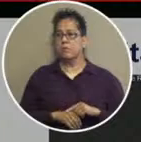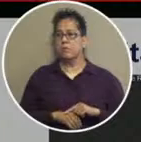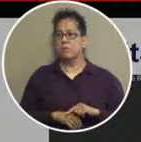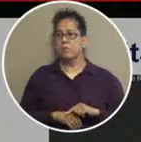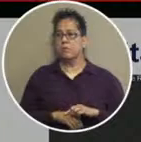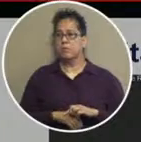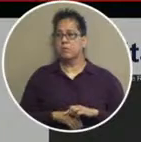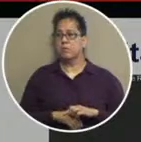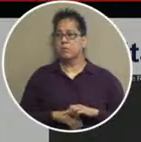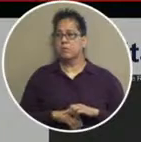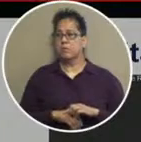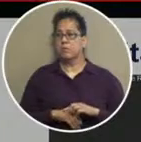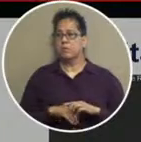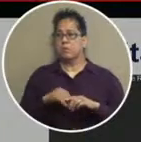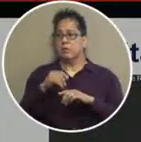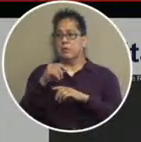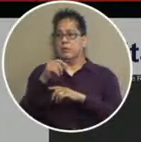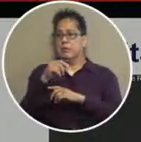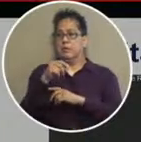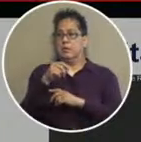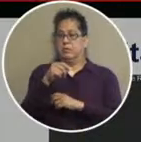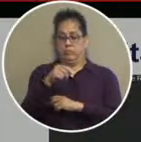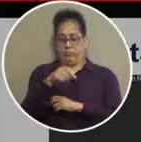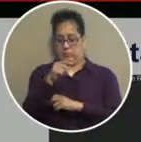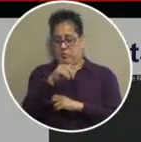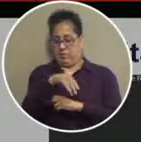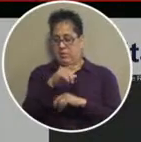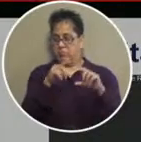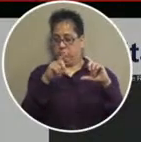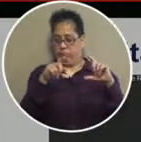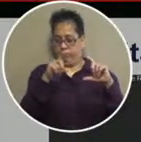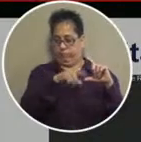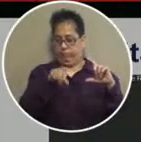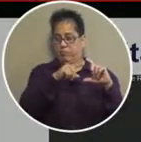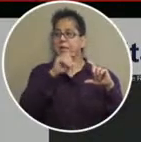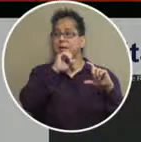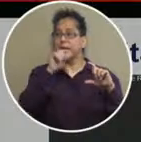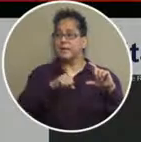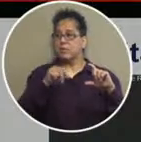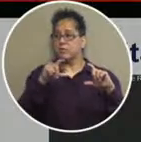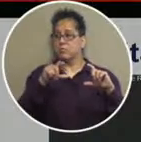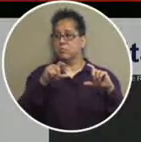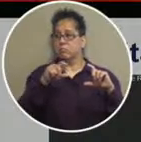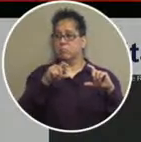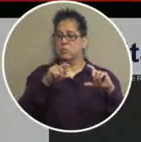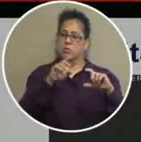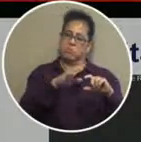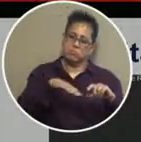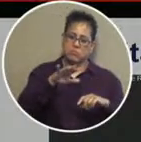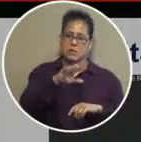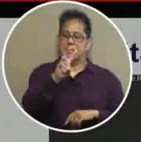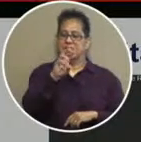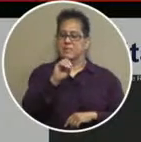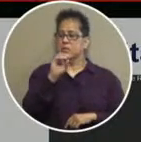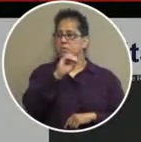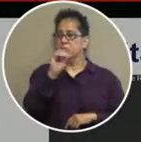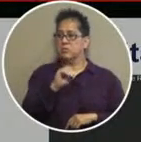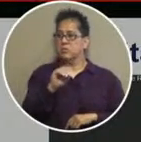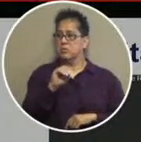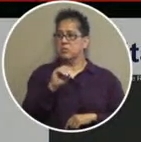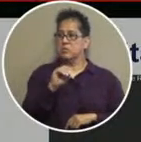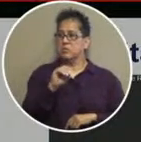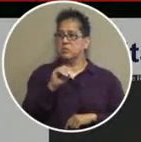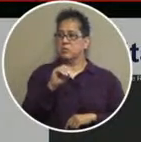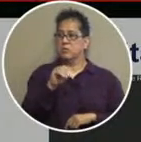In the admissions by age, as mentioned before, about 60% of the admissions are